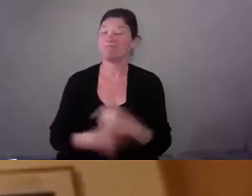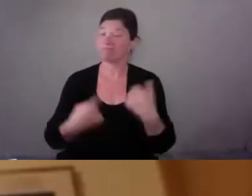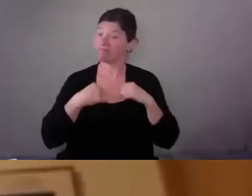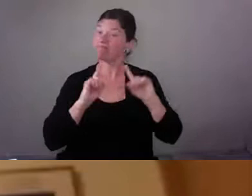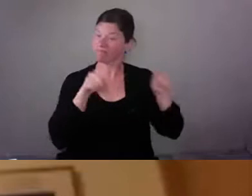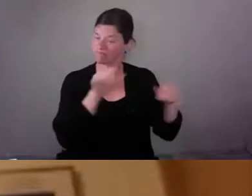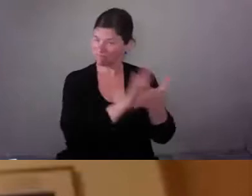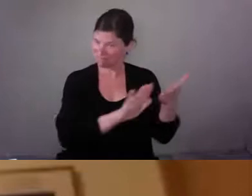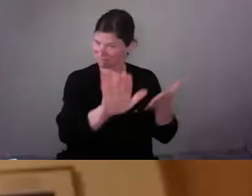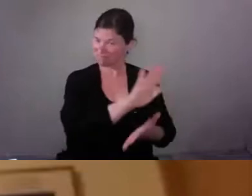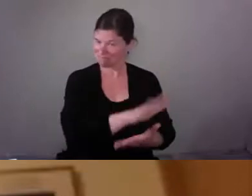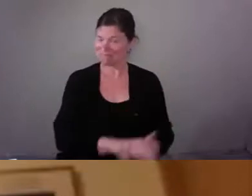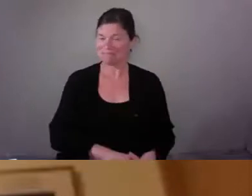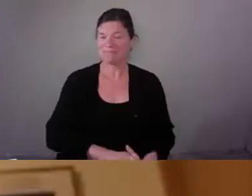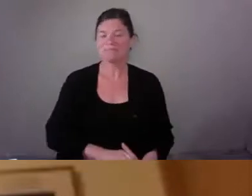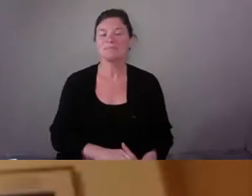college,